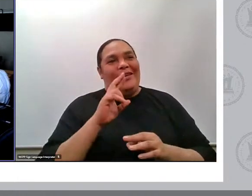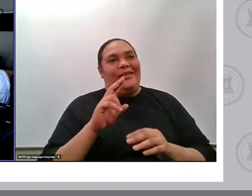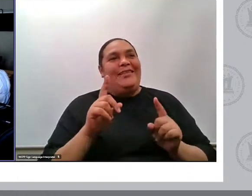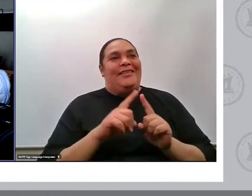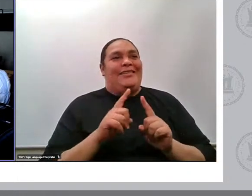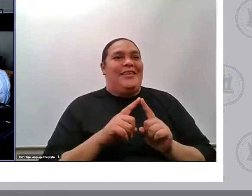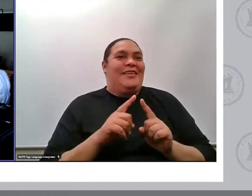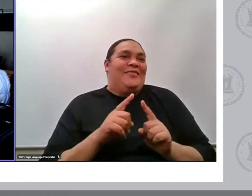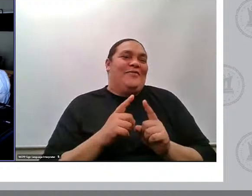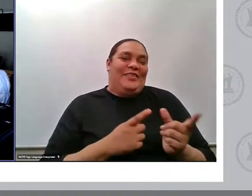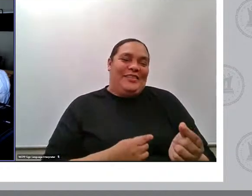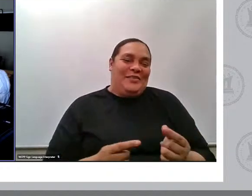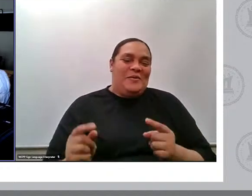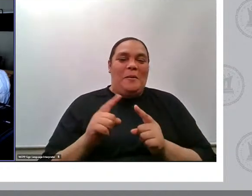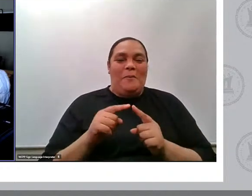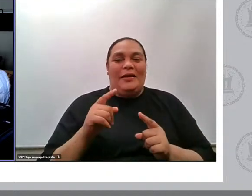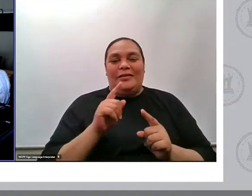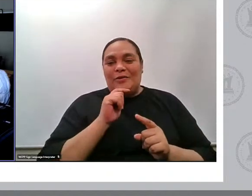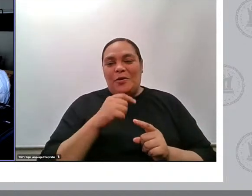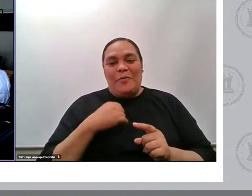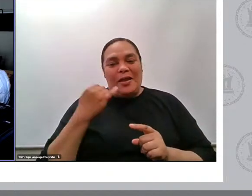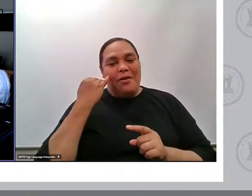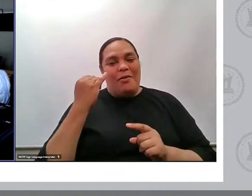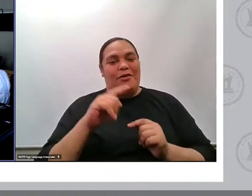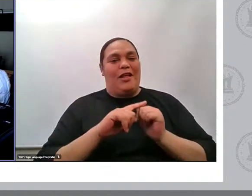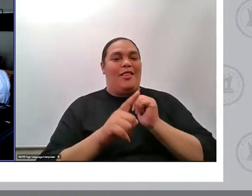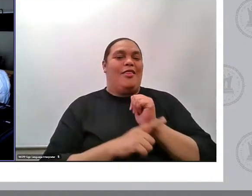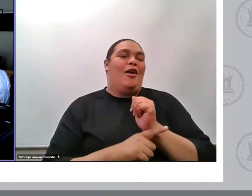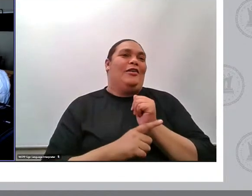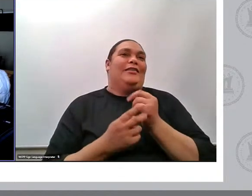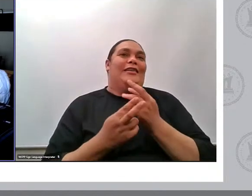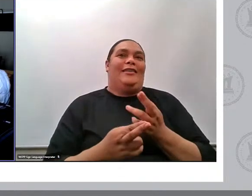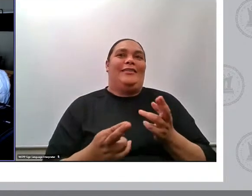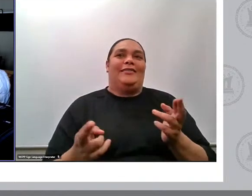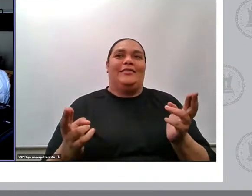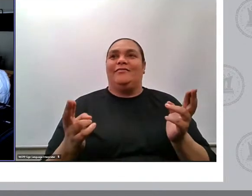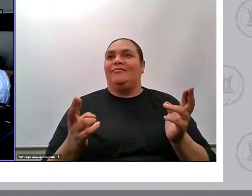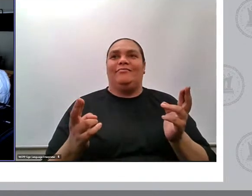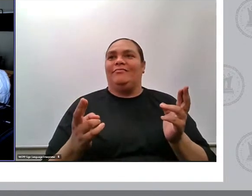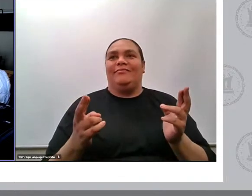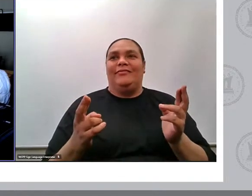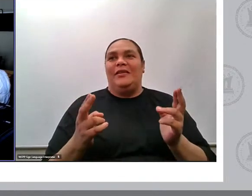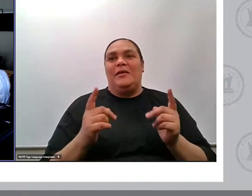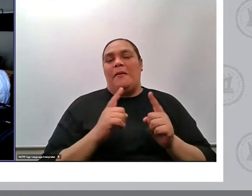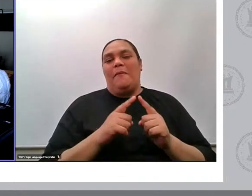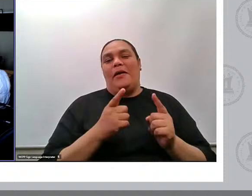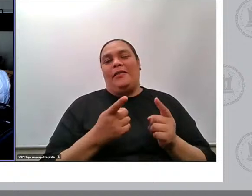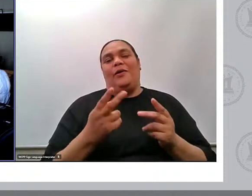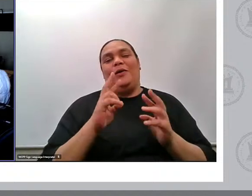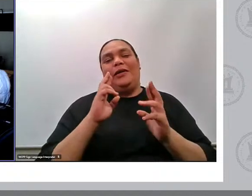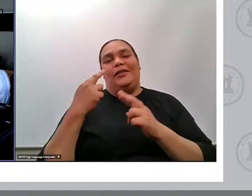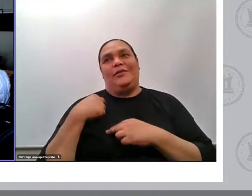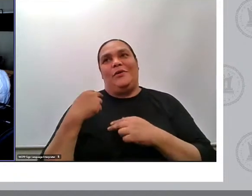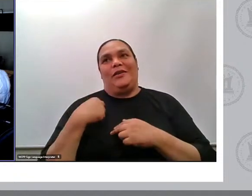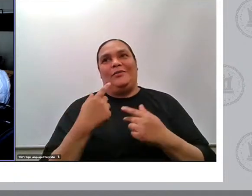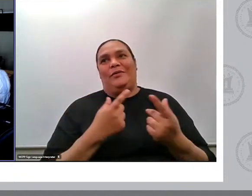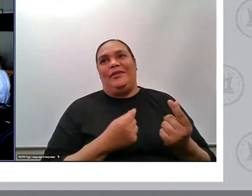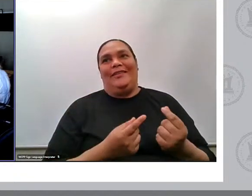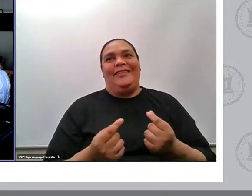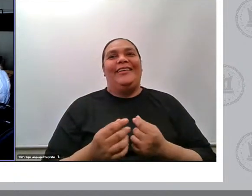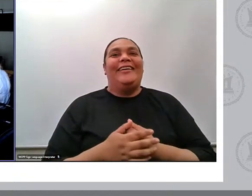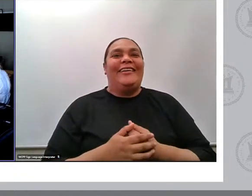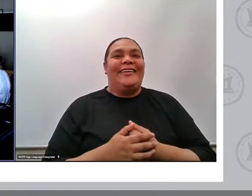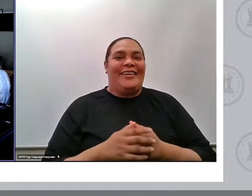may be. And I would imagine as a last resort, maybe at least alert the responsible executive, but it would not